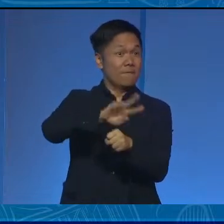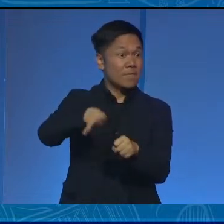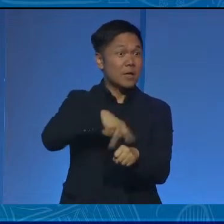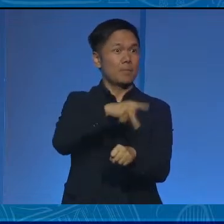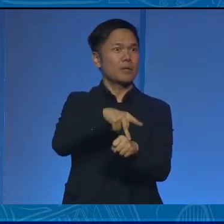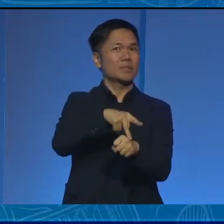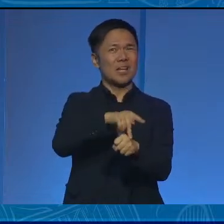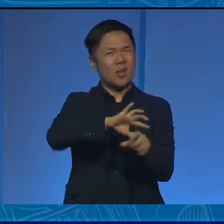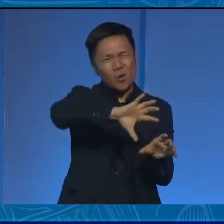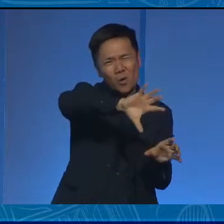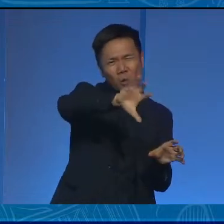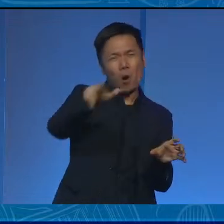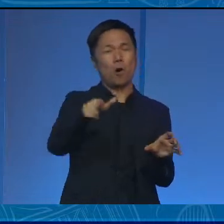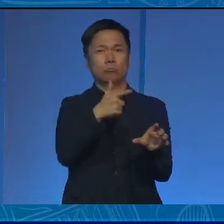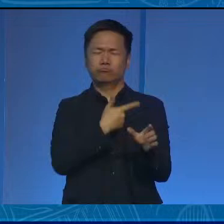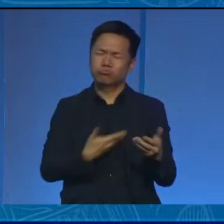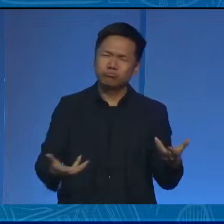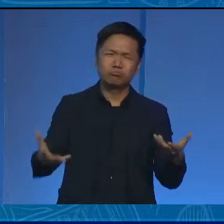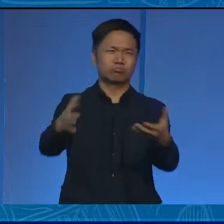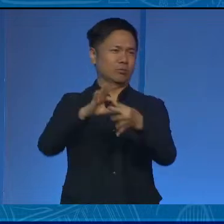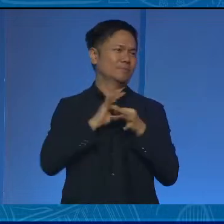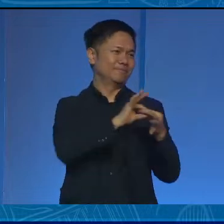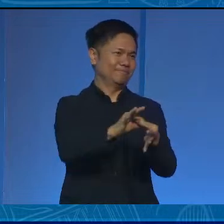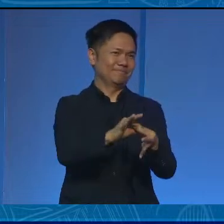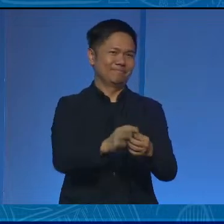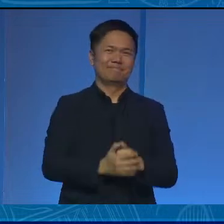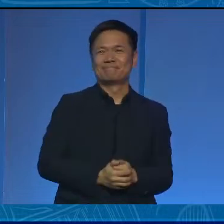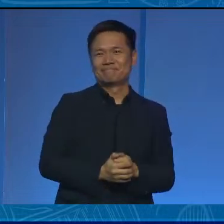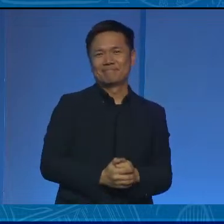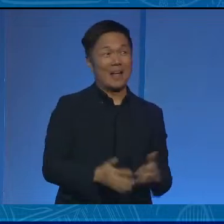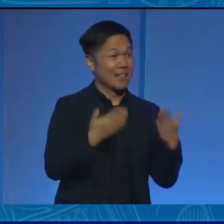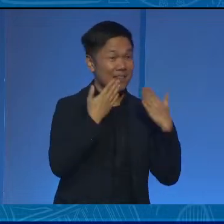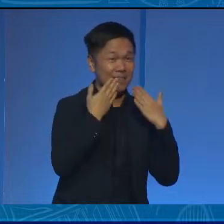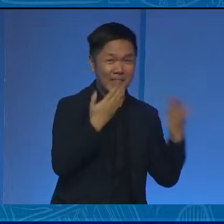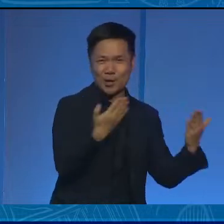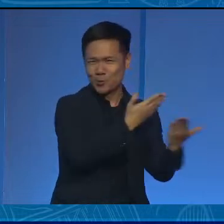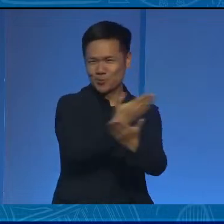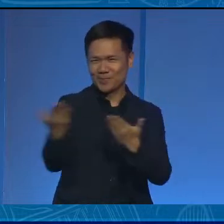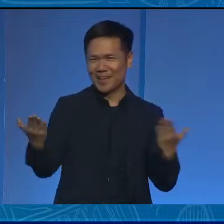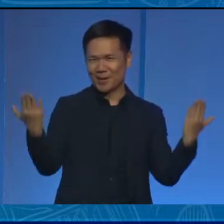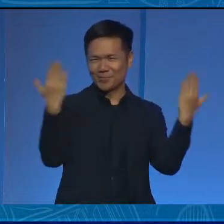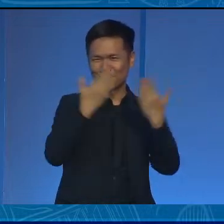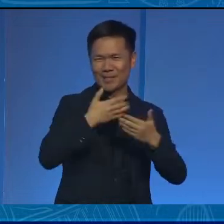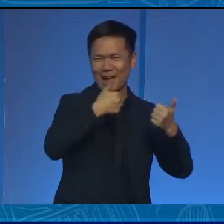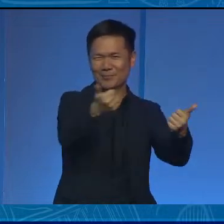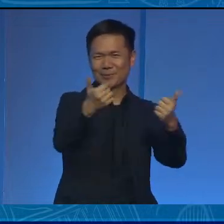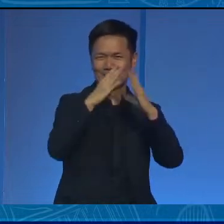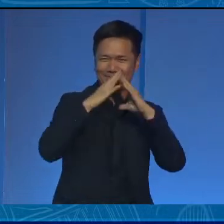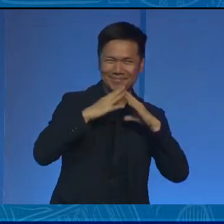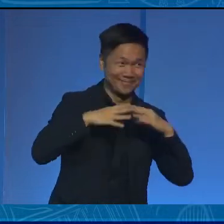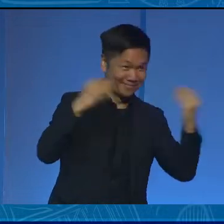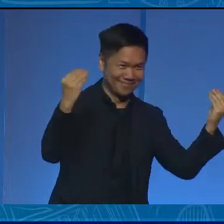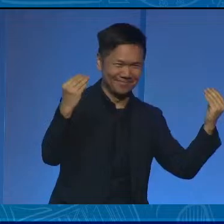world. Maraming salamat po, mabuhay, and a pleasant good afternoon to each and every one of